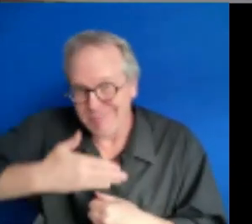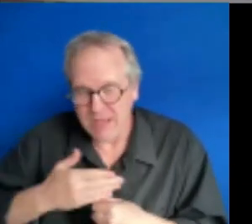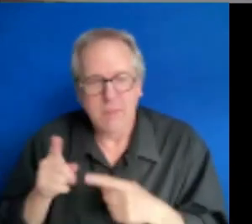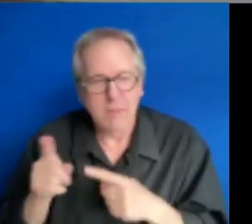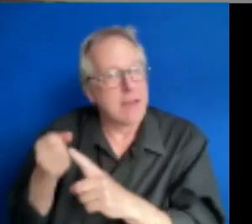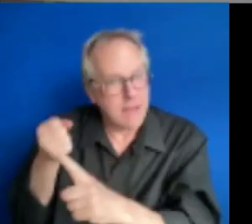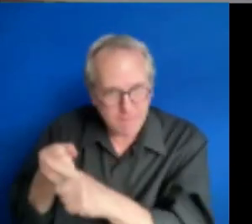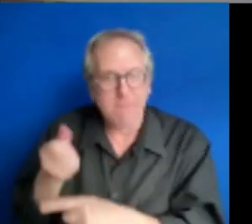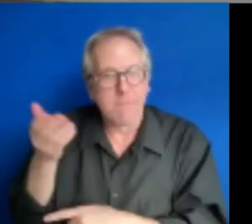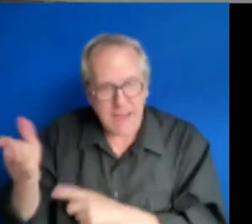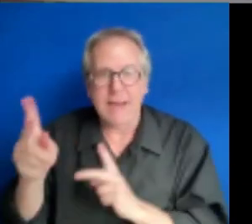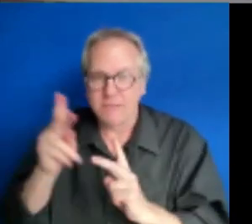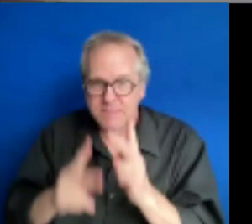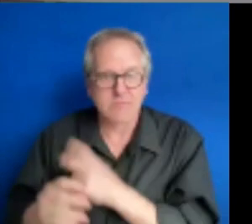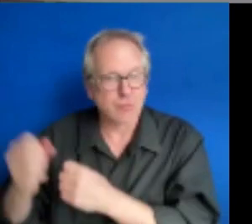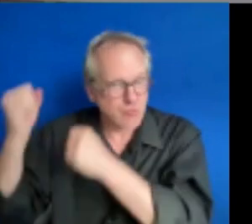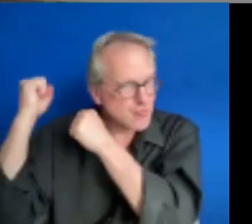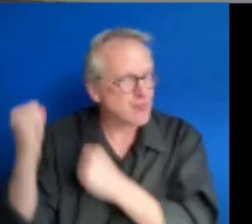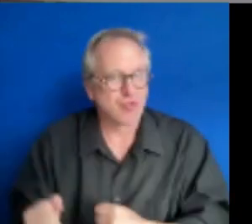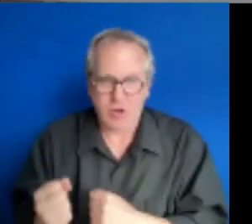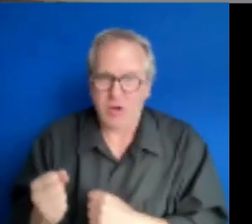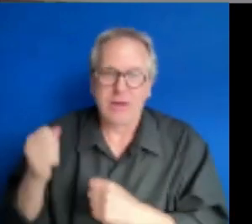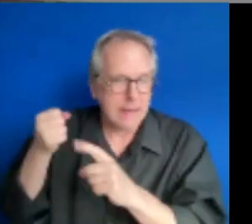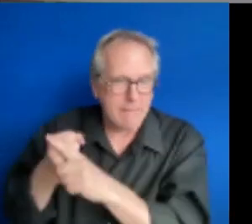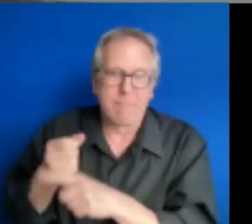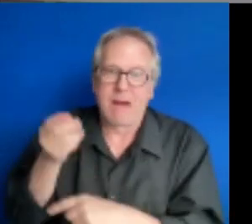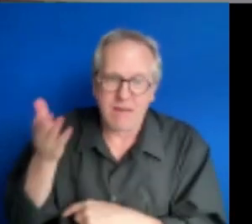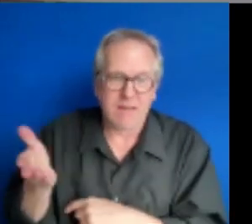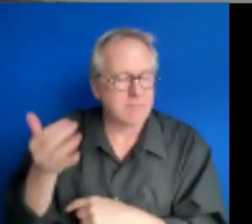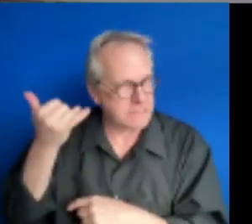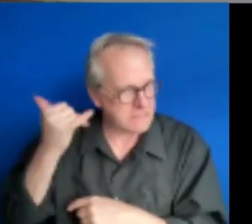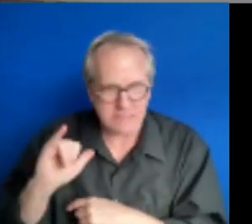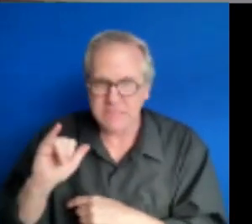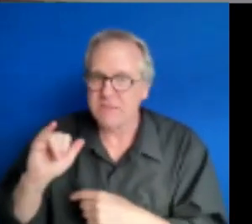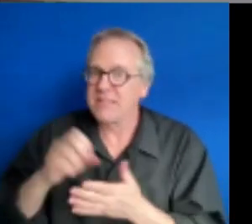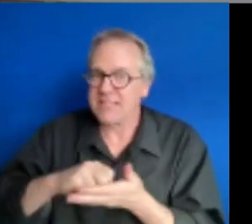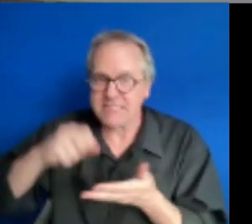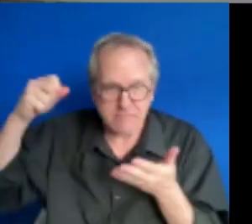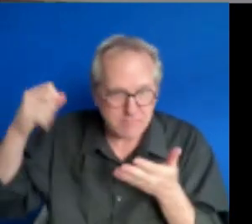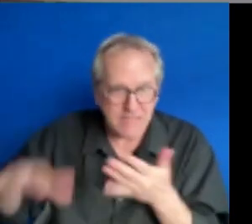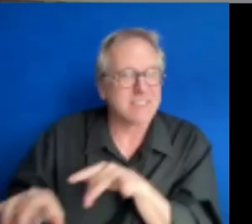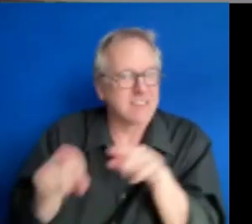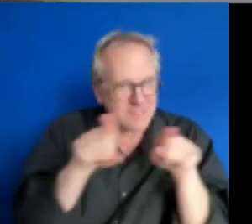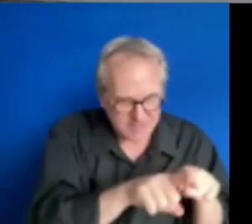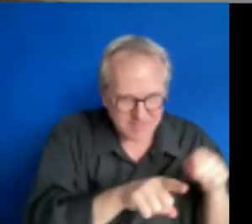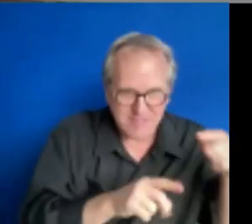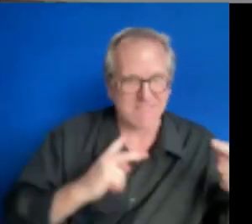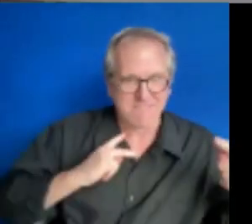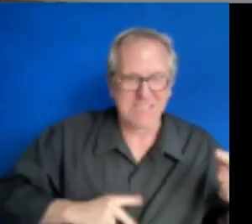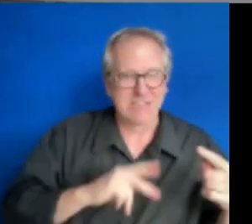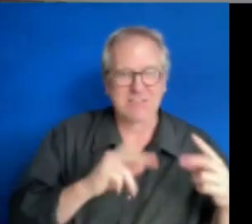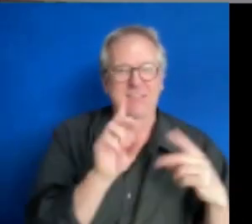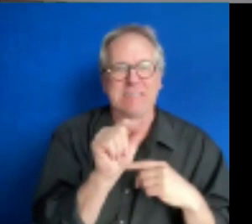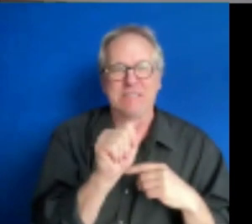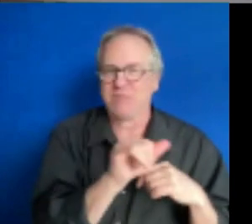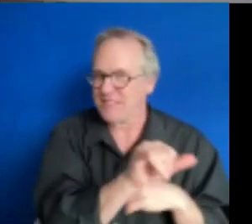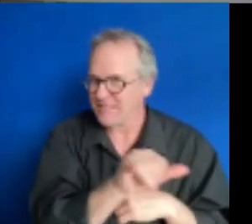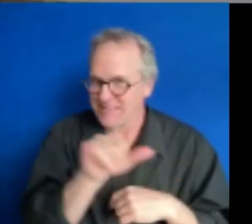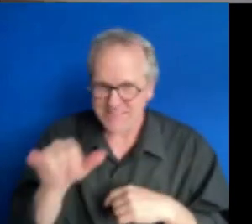heavy, heavy ways. They still are just as expensive as other physical